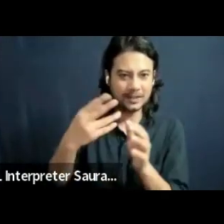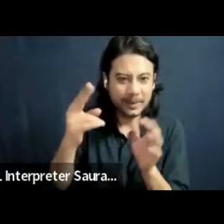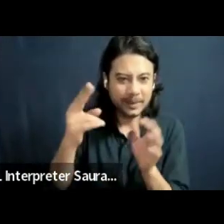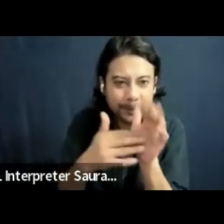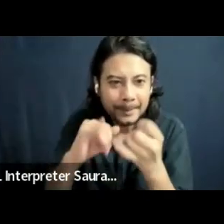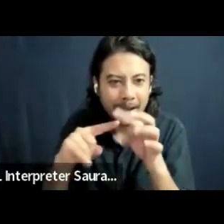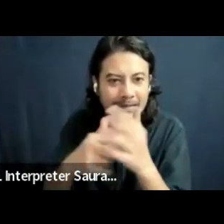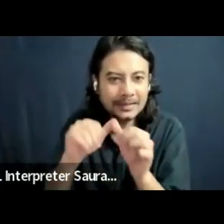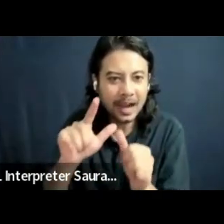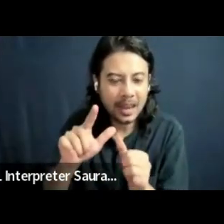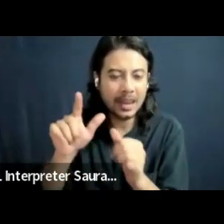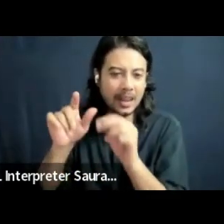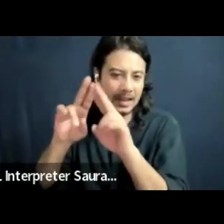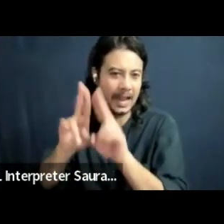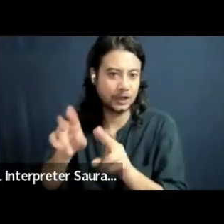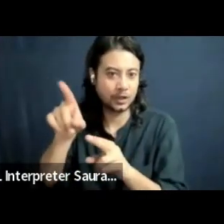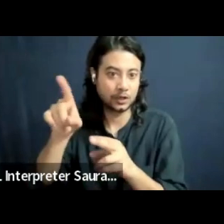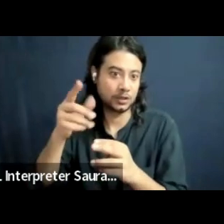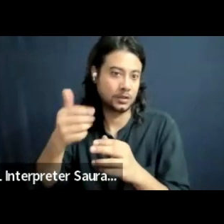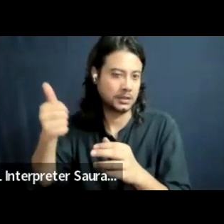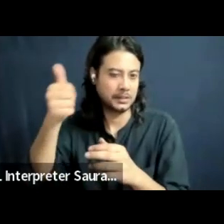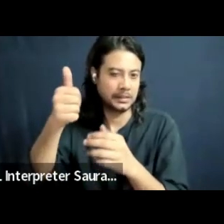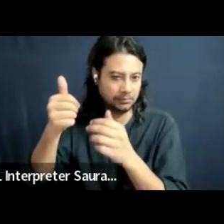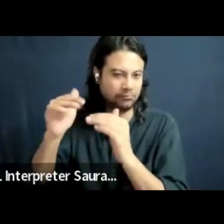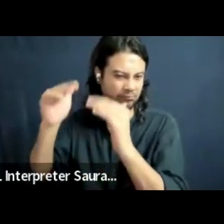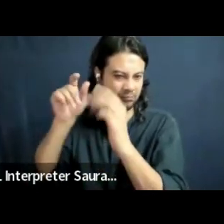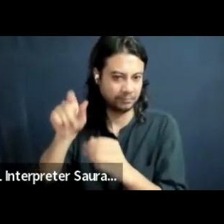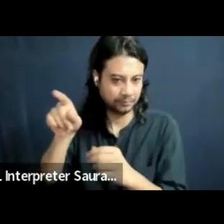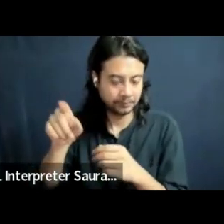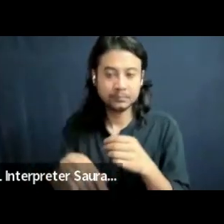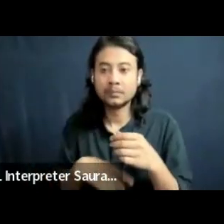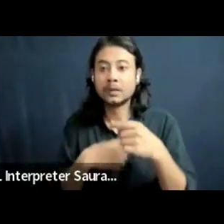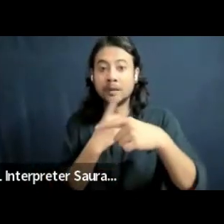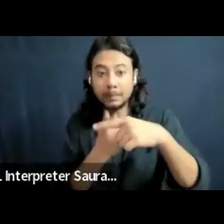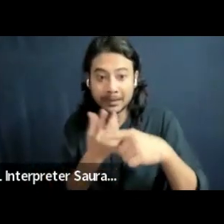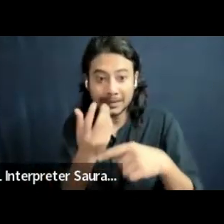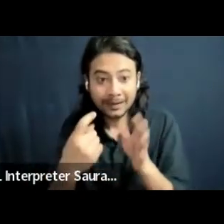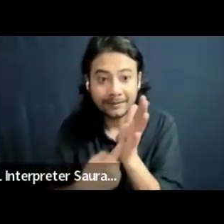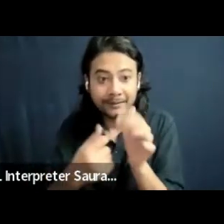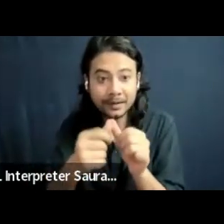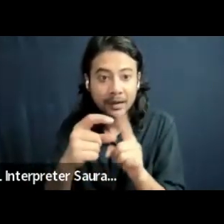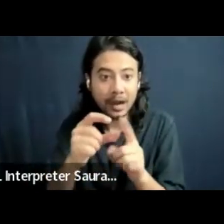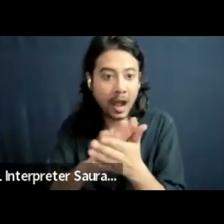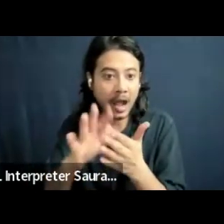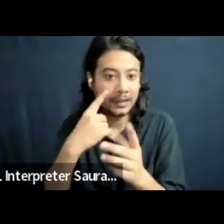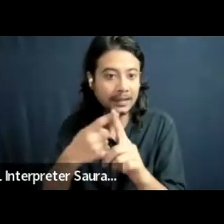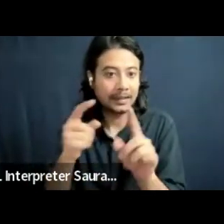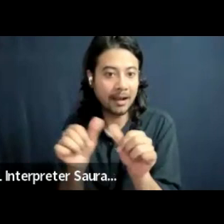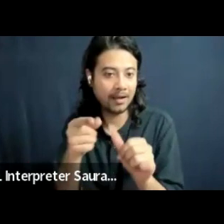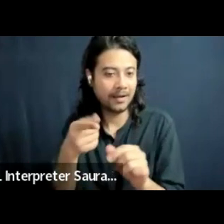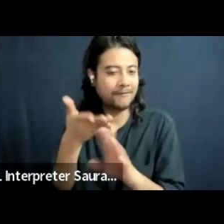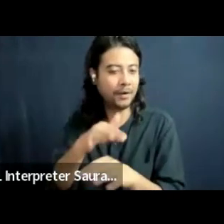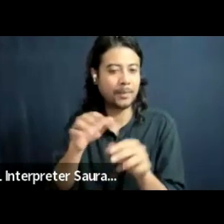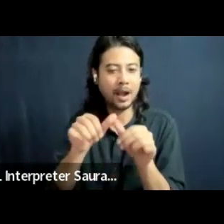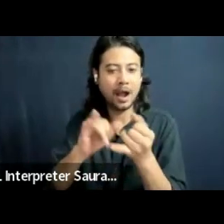and Radhika ji will be taking us throughout the session. They are the technical associate today. And the session will progress in